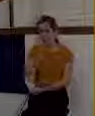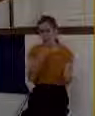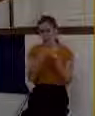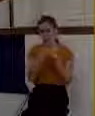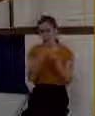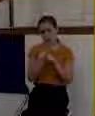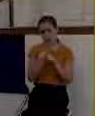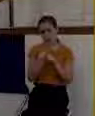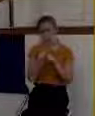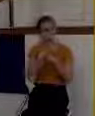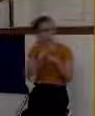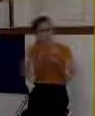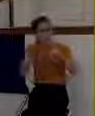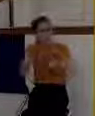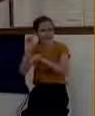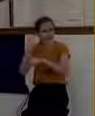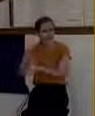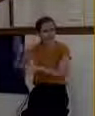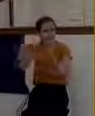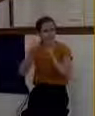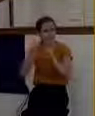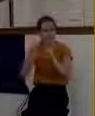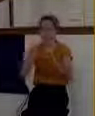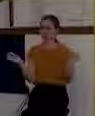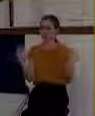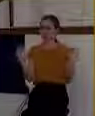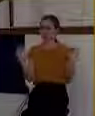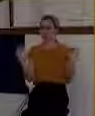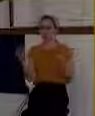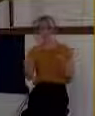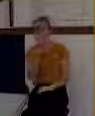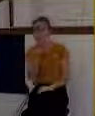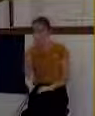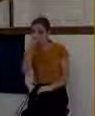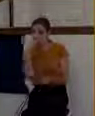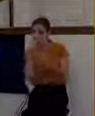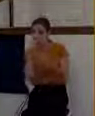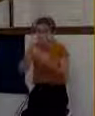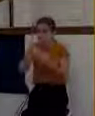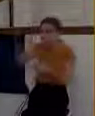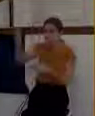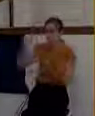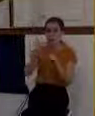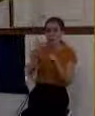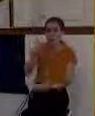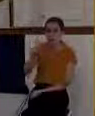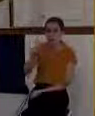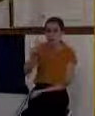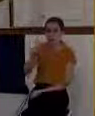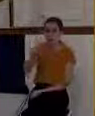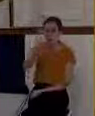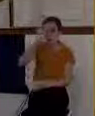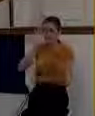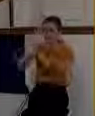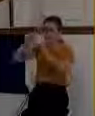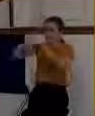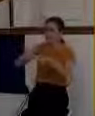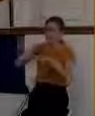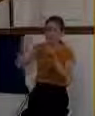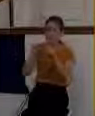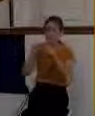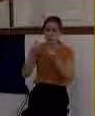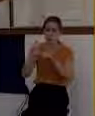question is, do you believe in his word? Is your faith in his word that cannot be broken, that cannot